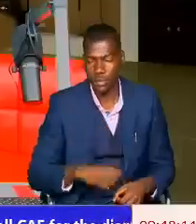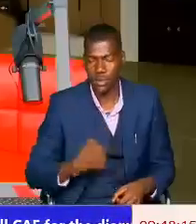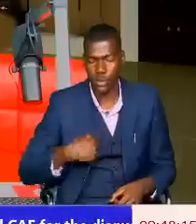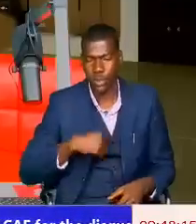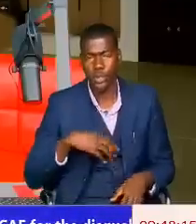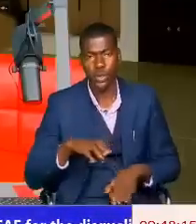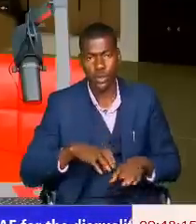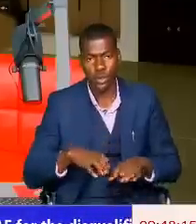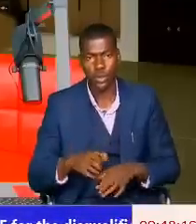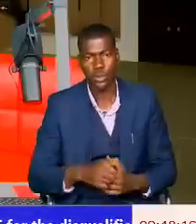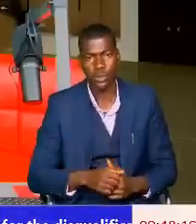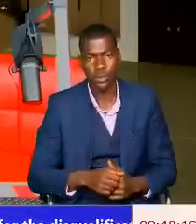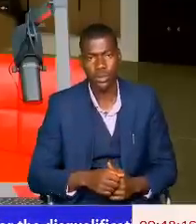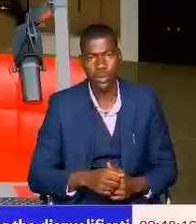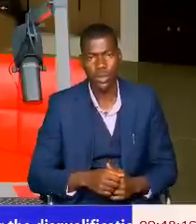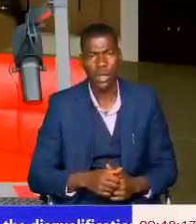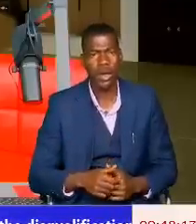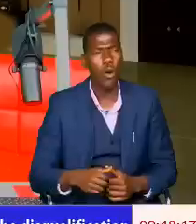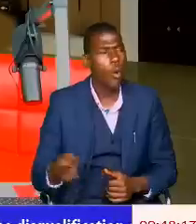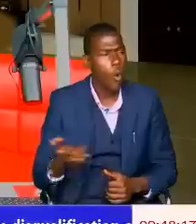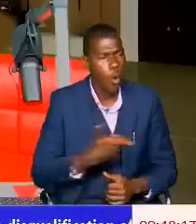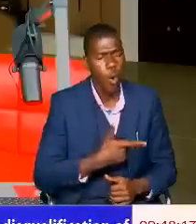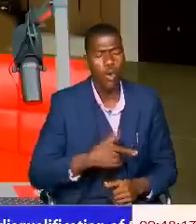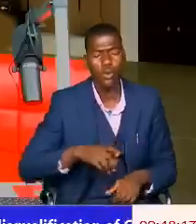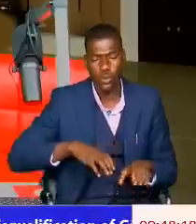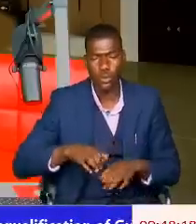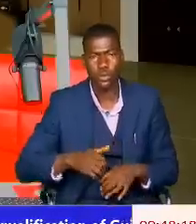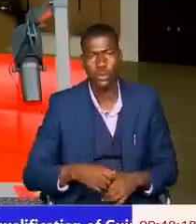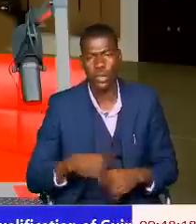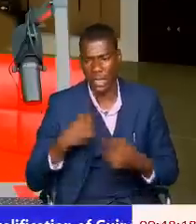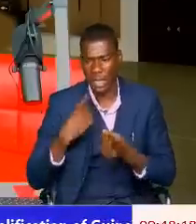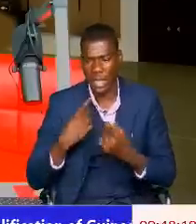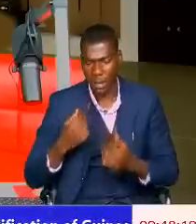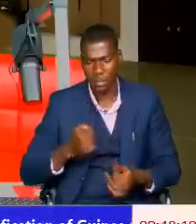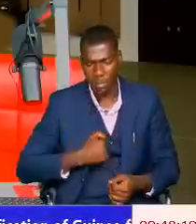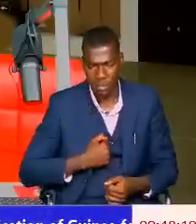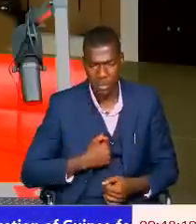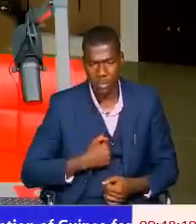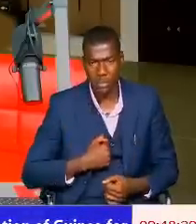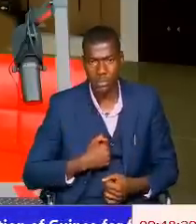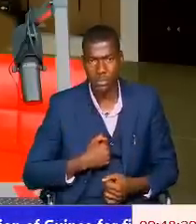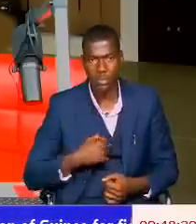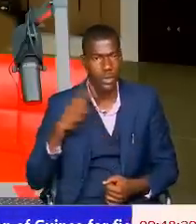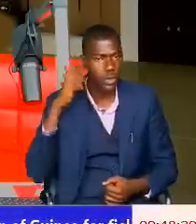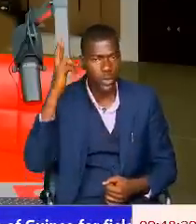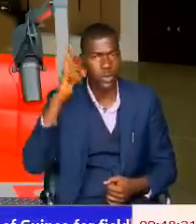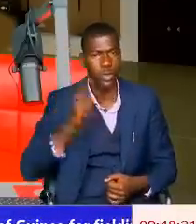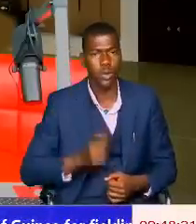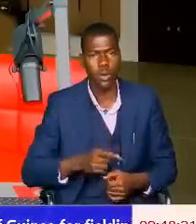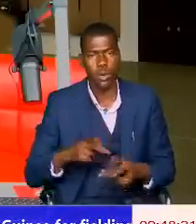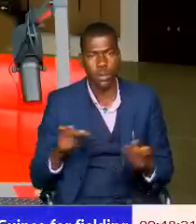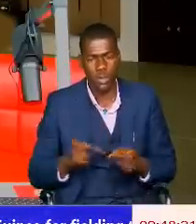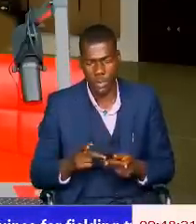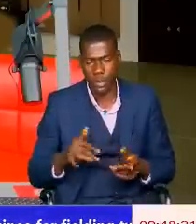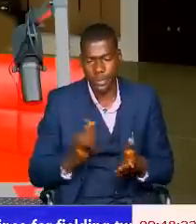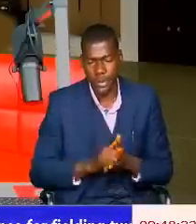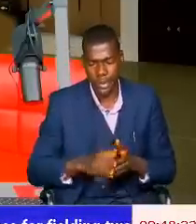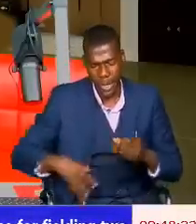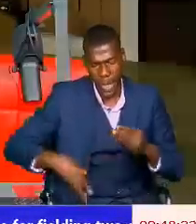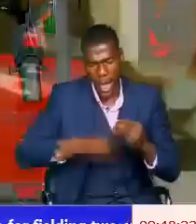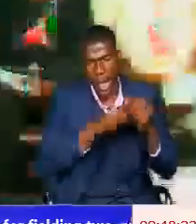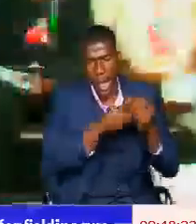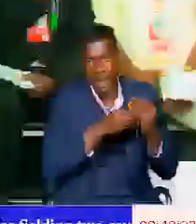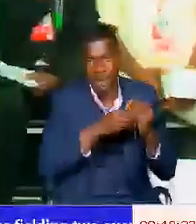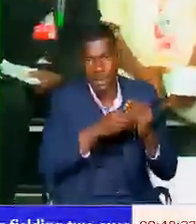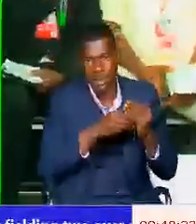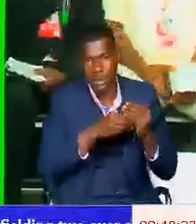Yes, sir. Tell me one radio station where don't create something where they add value to governance and the economy